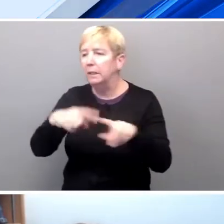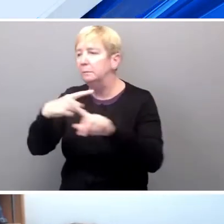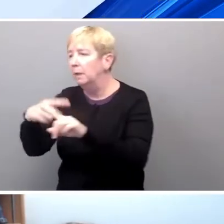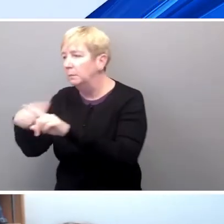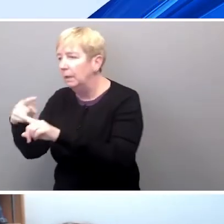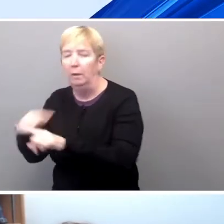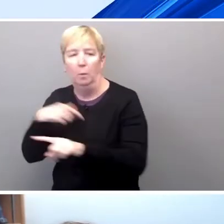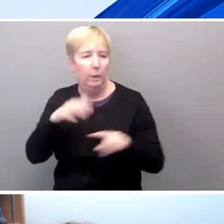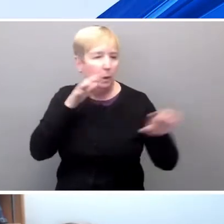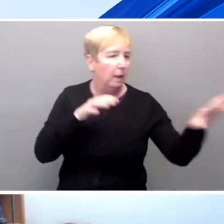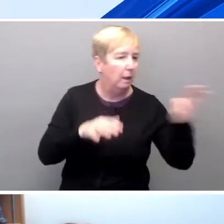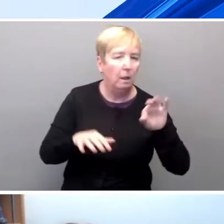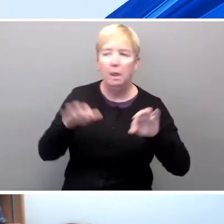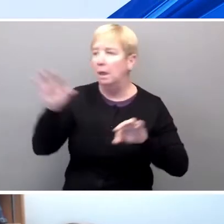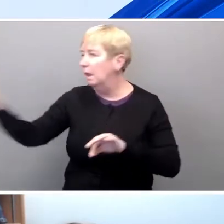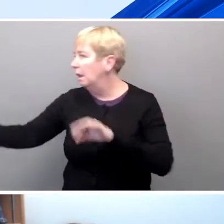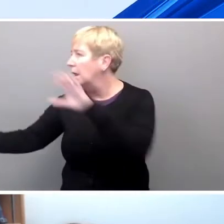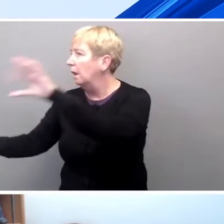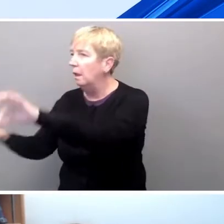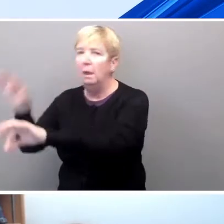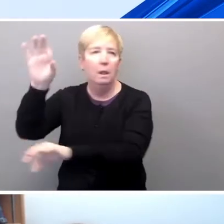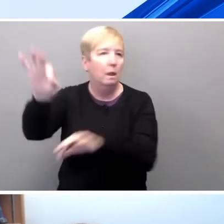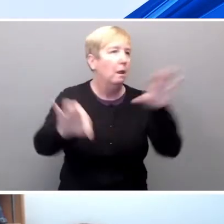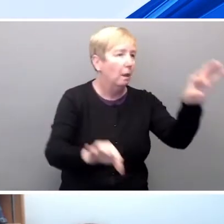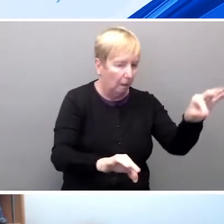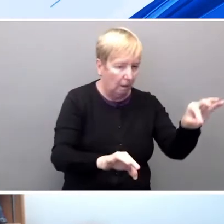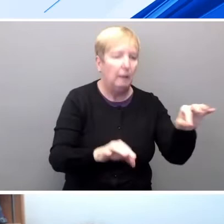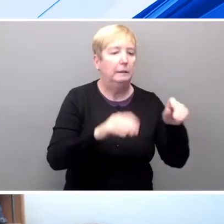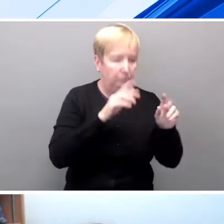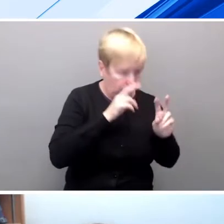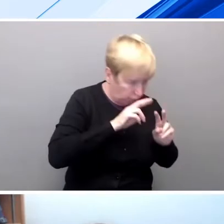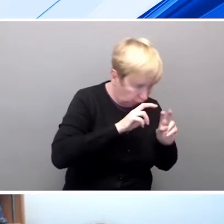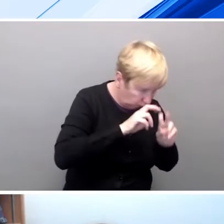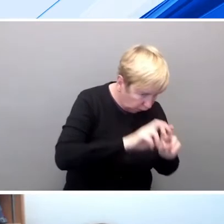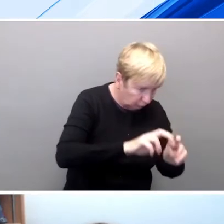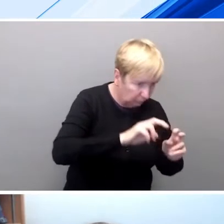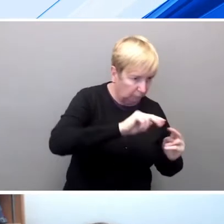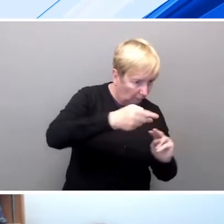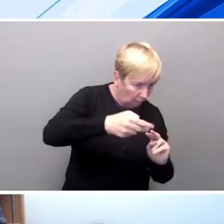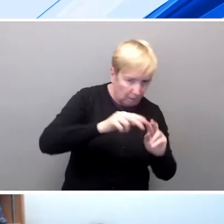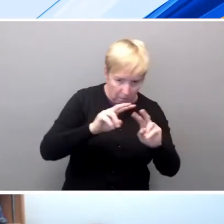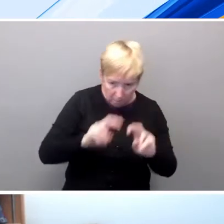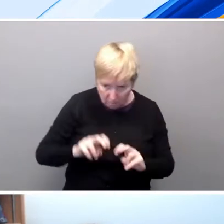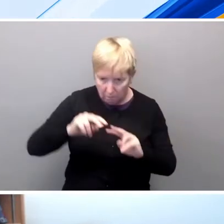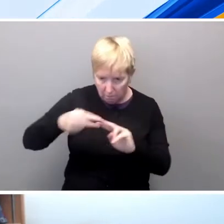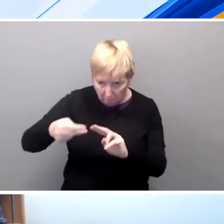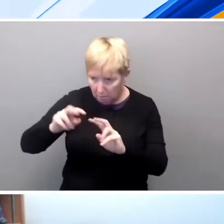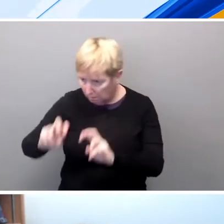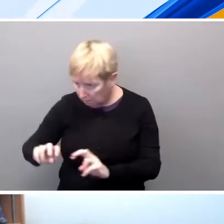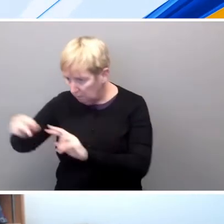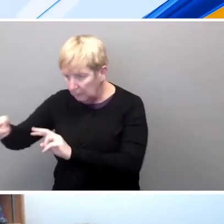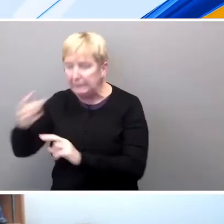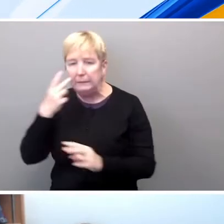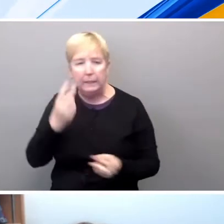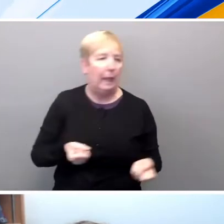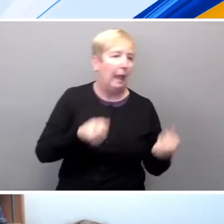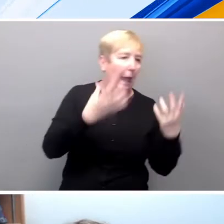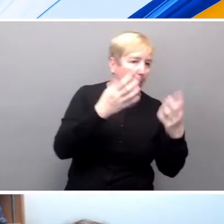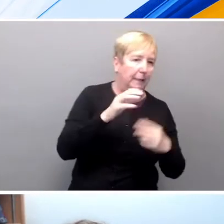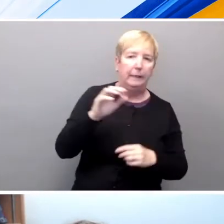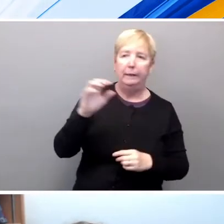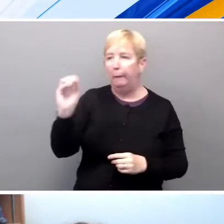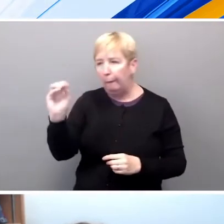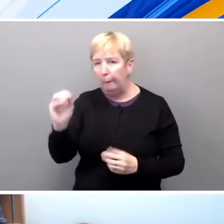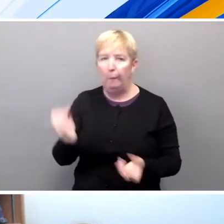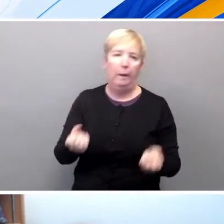national surveillance effort. And we're going to certainly target that sequencing if